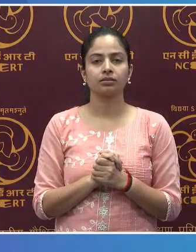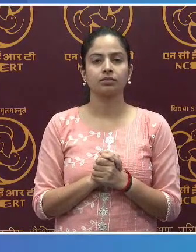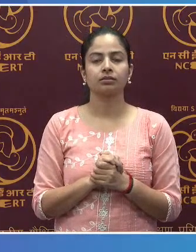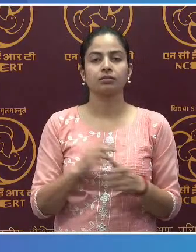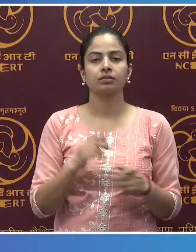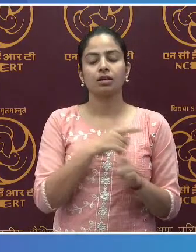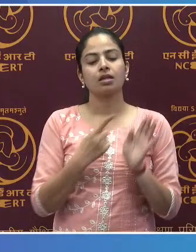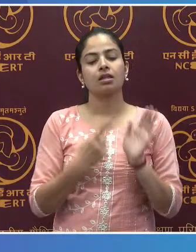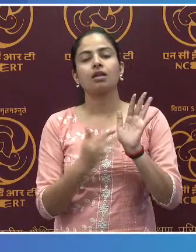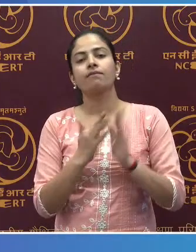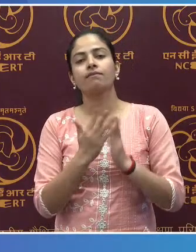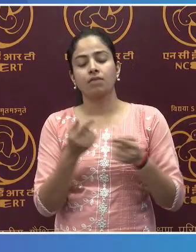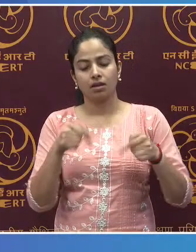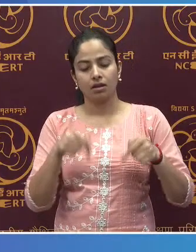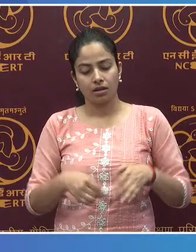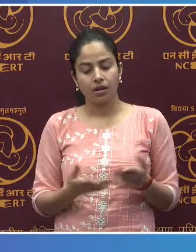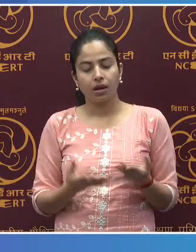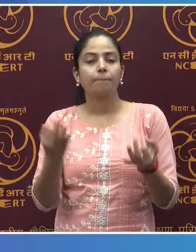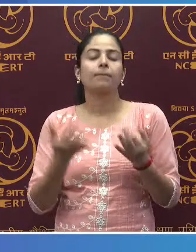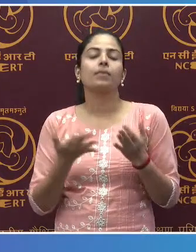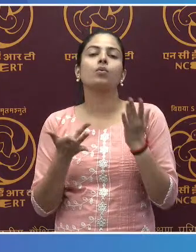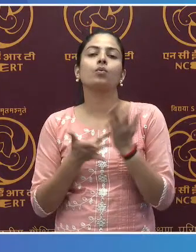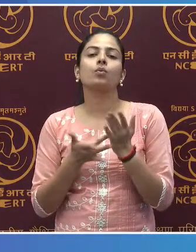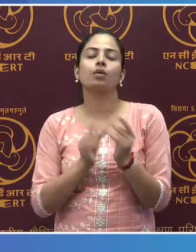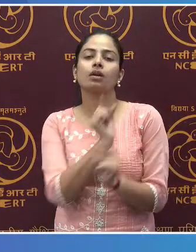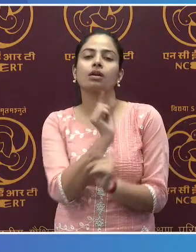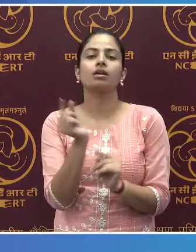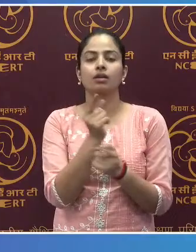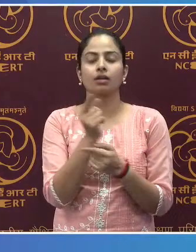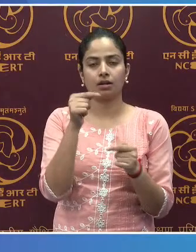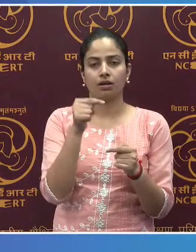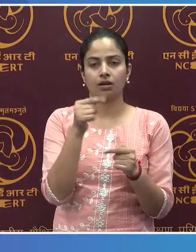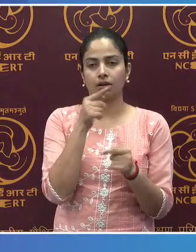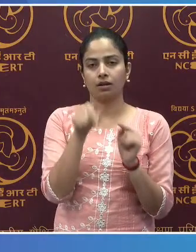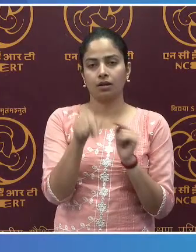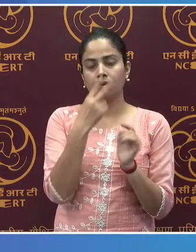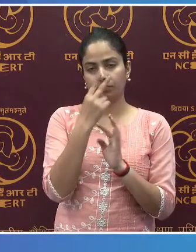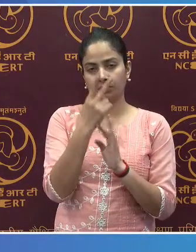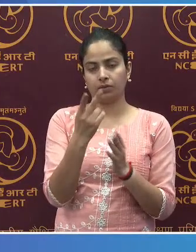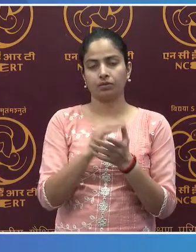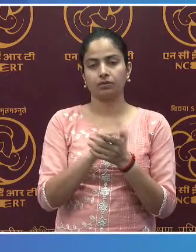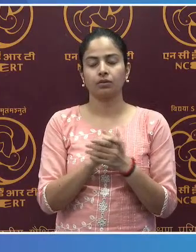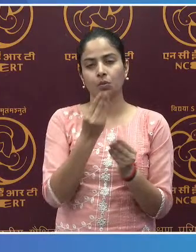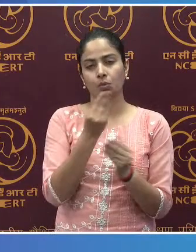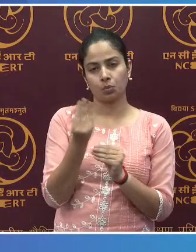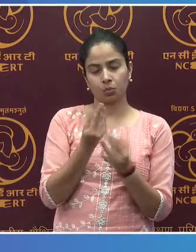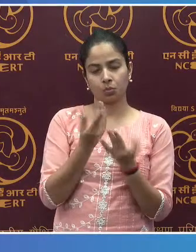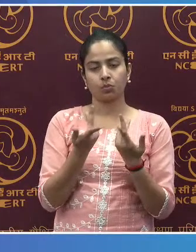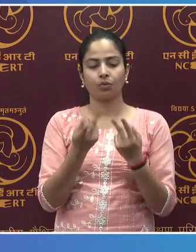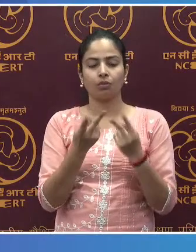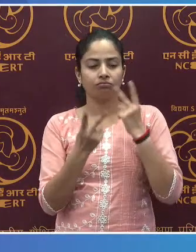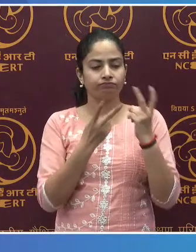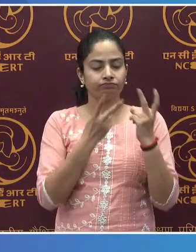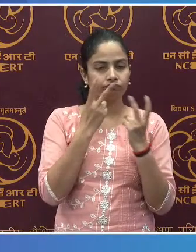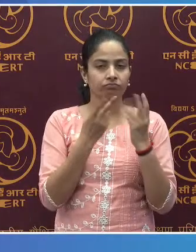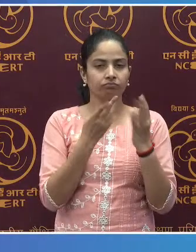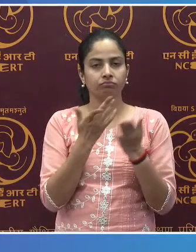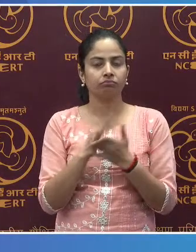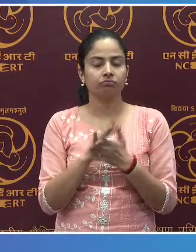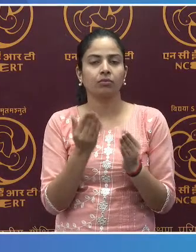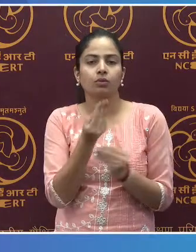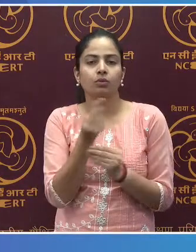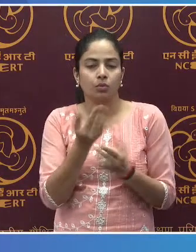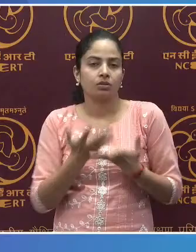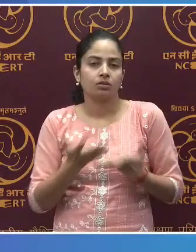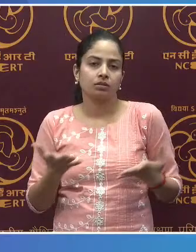really reflect the modern development that has been happened in the country. You can see one student carrying out some sort of the observations with the help of certain device